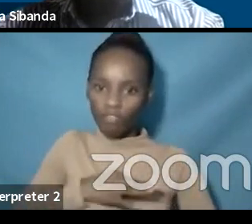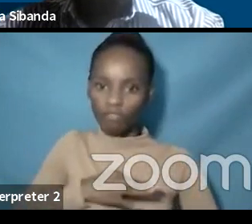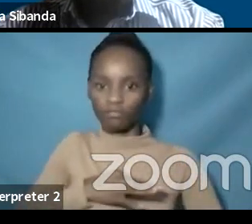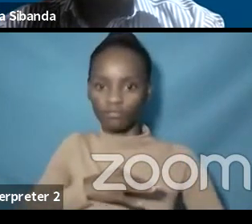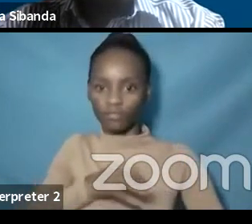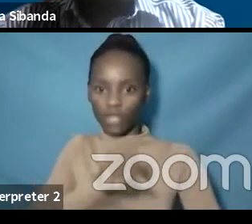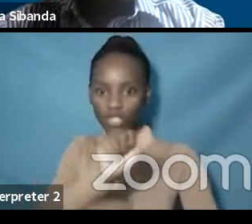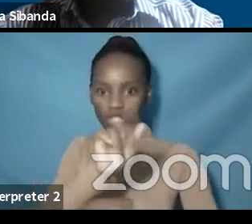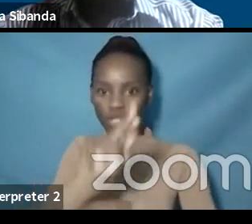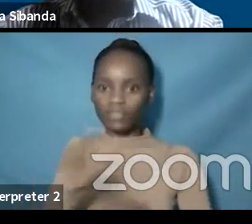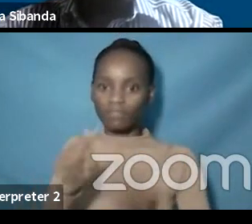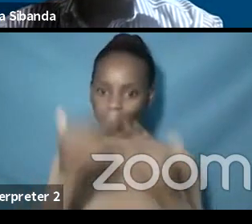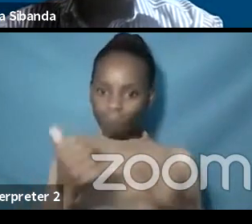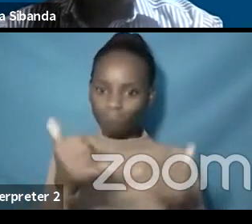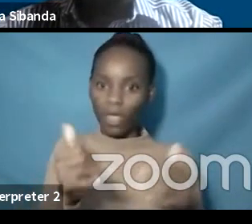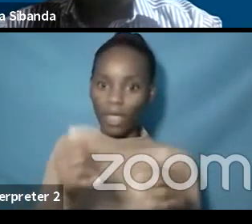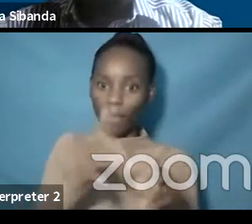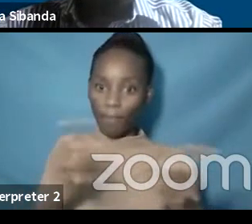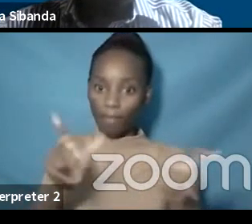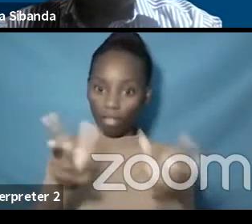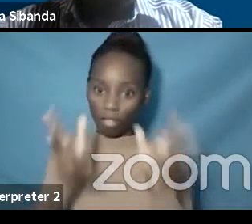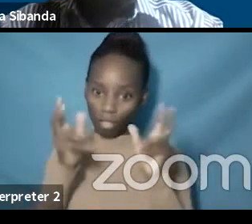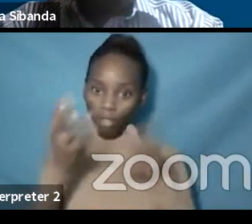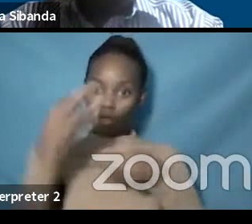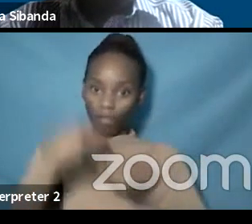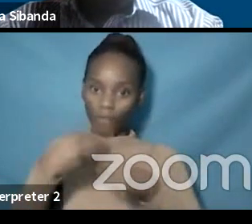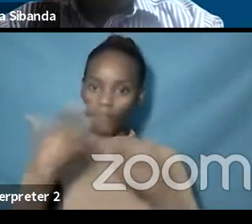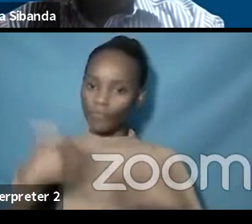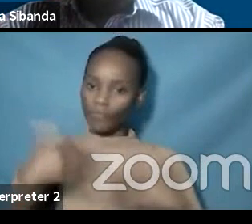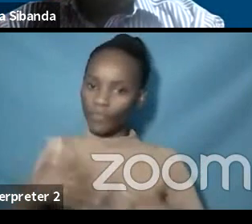forum. Thanks, Mr. van der Merwe.